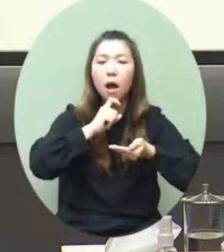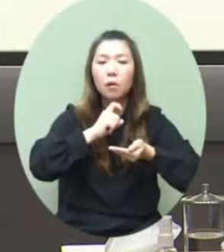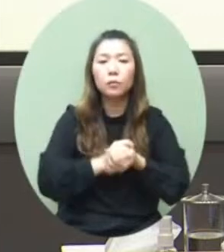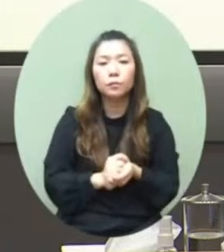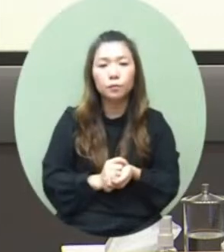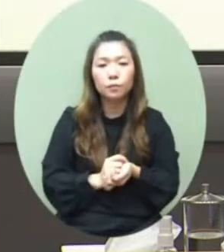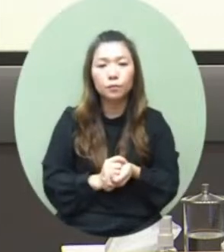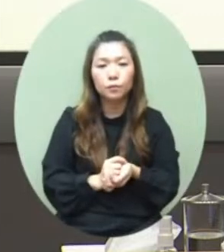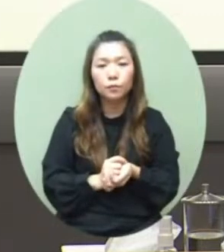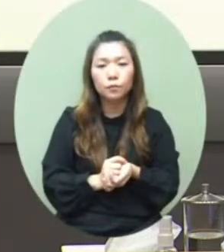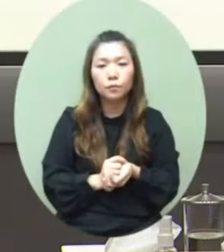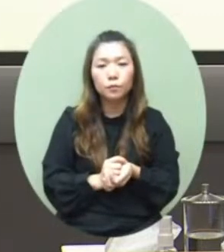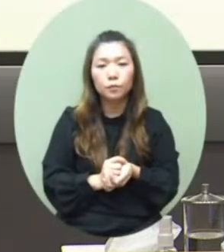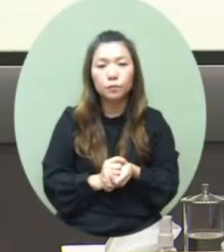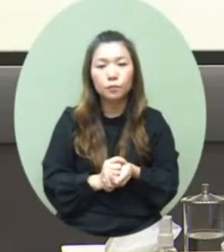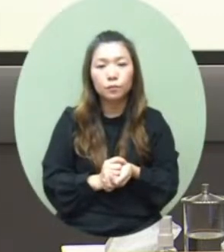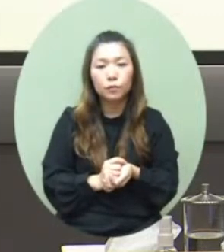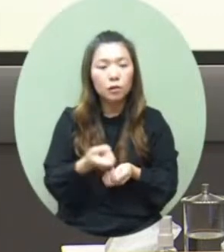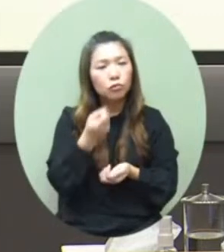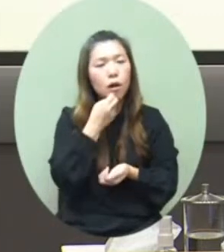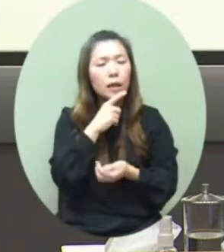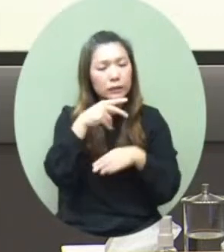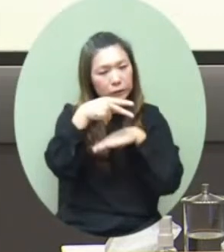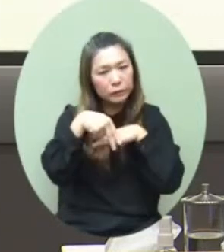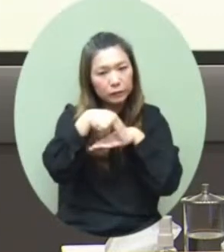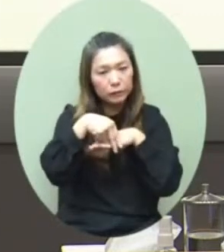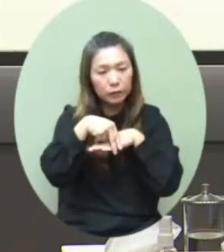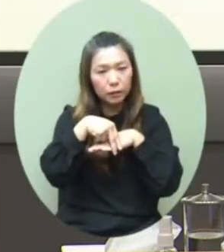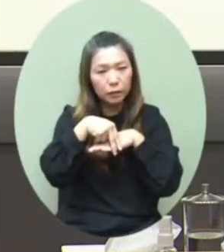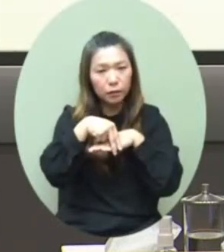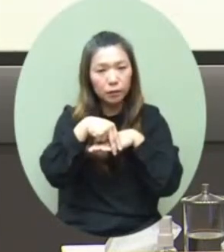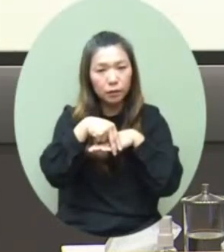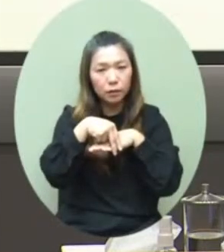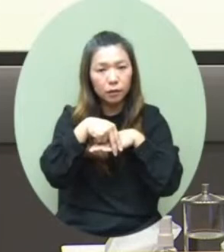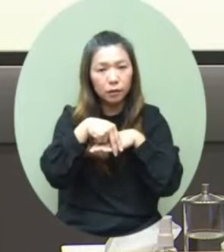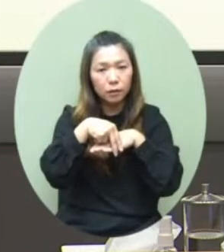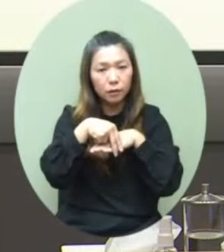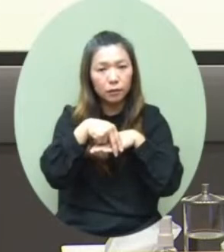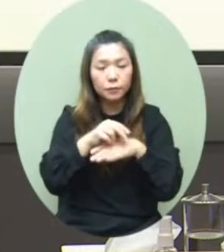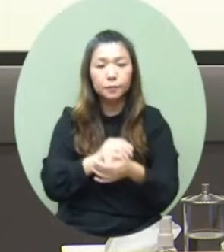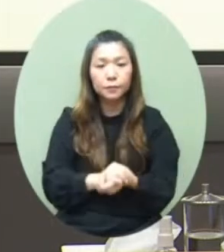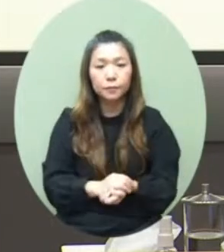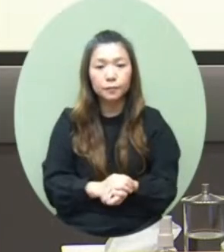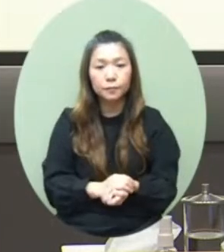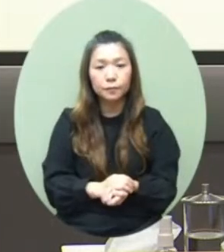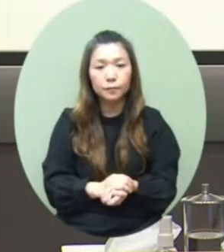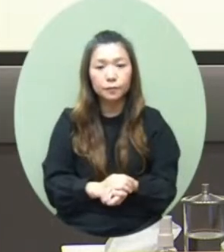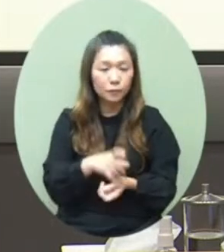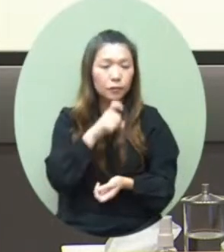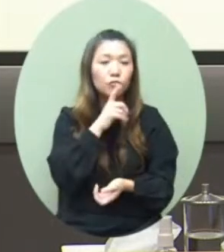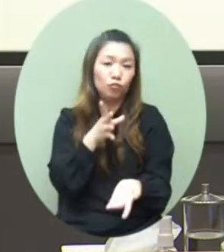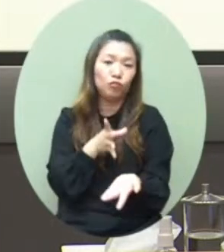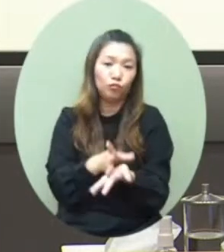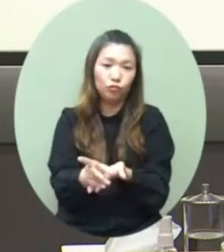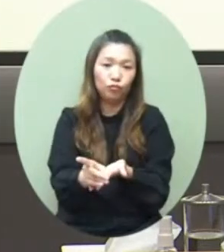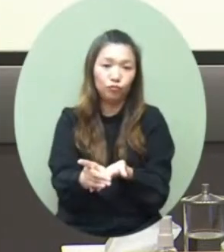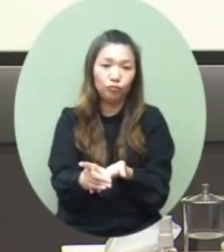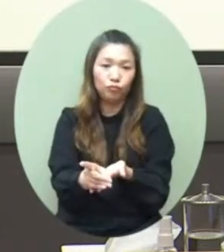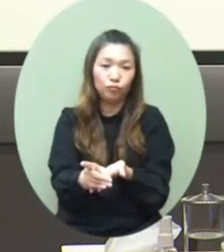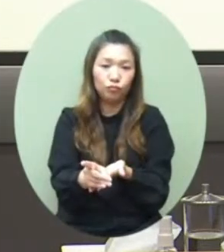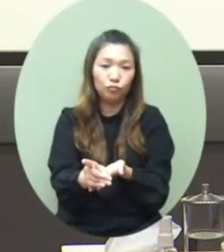The VTC will be hosting some activities relating to, for example,